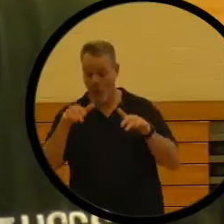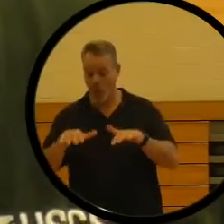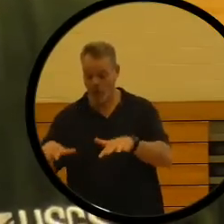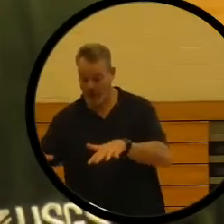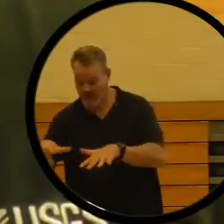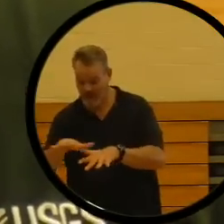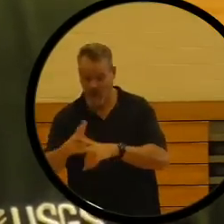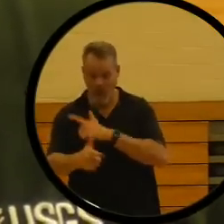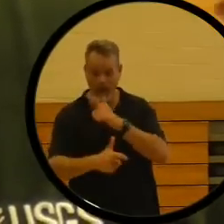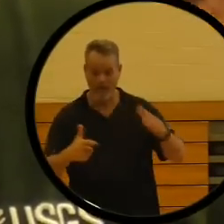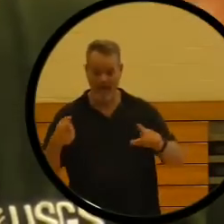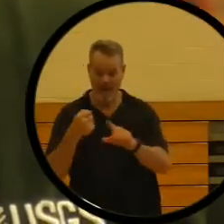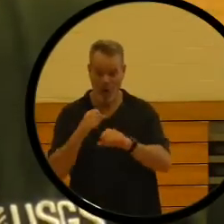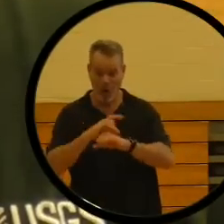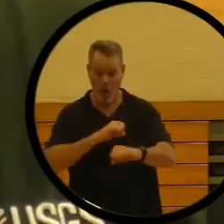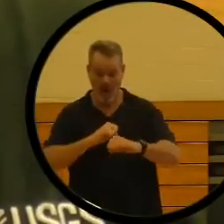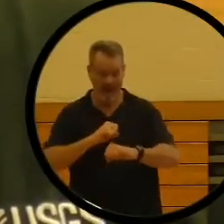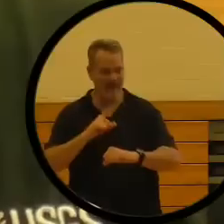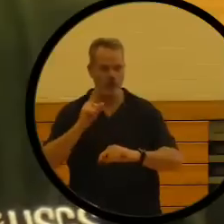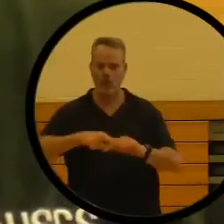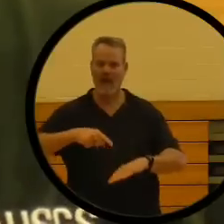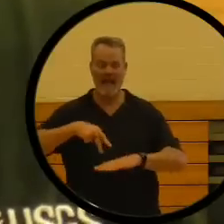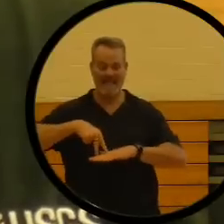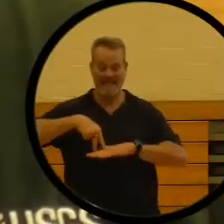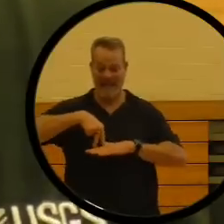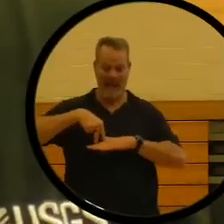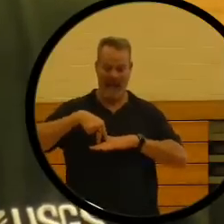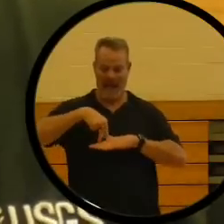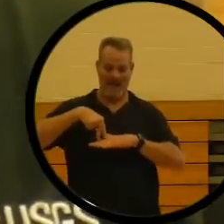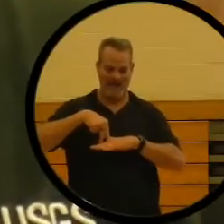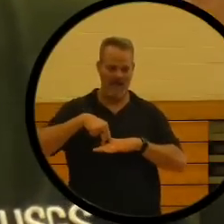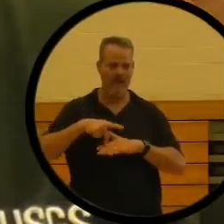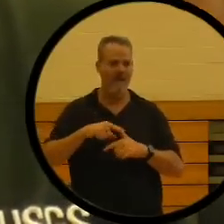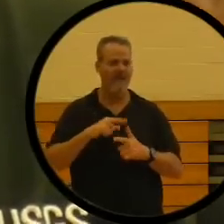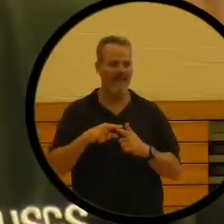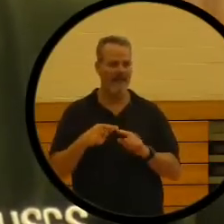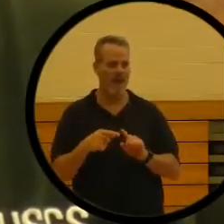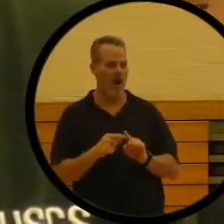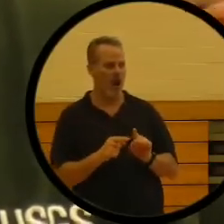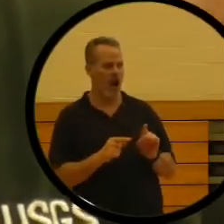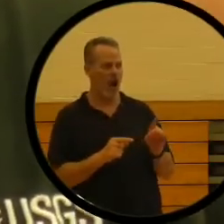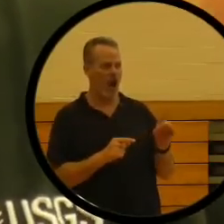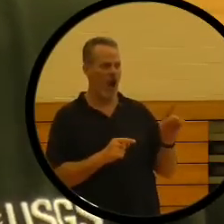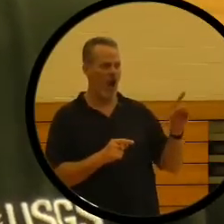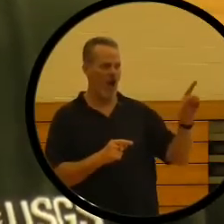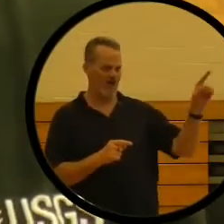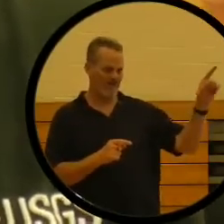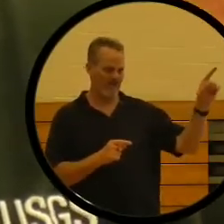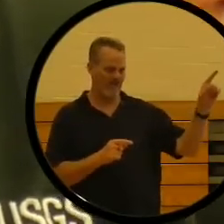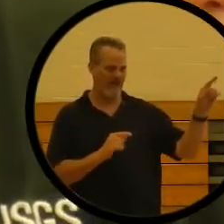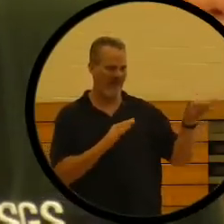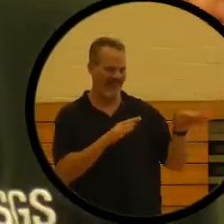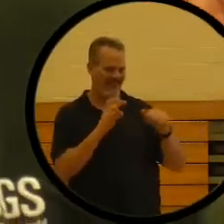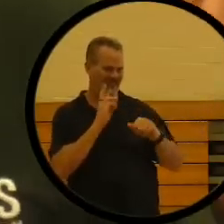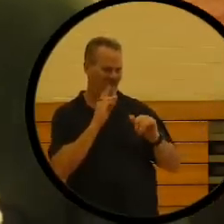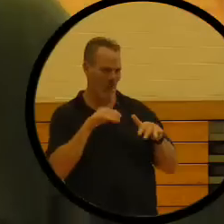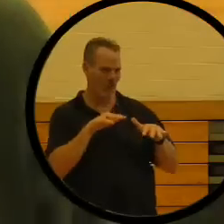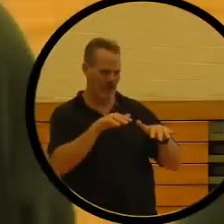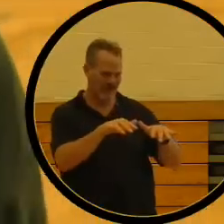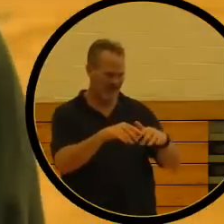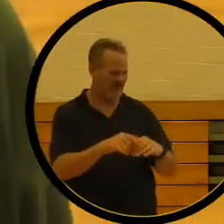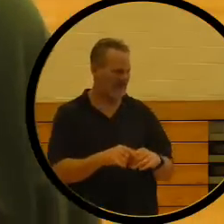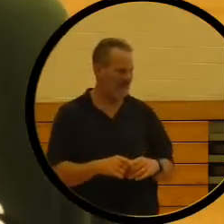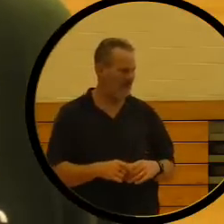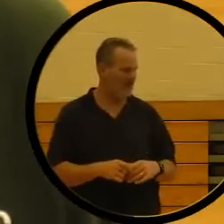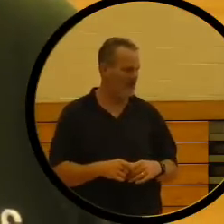earthquake and you cannot stand, then you run inland, right? Get away from the ocean.